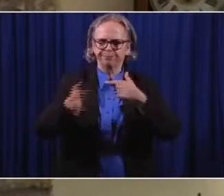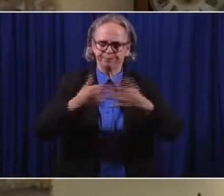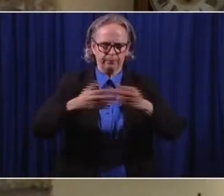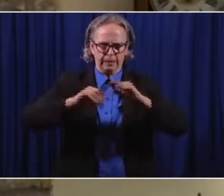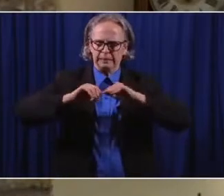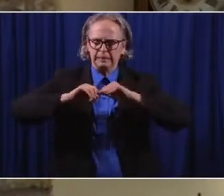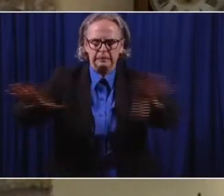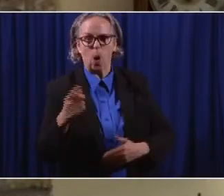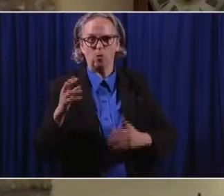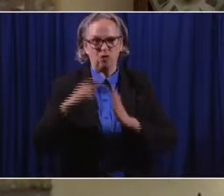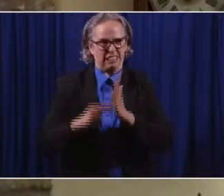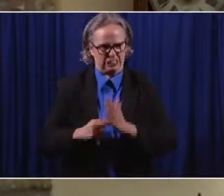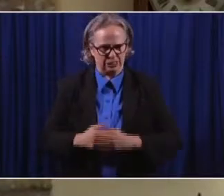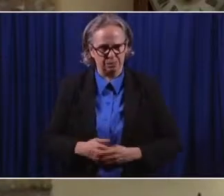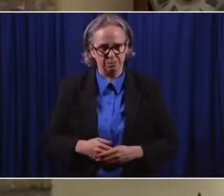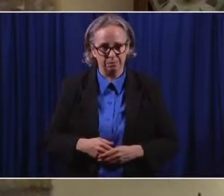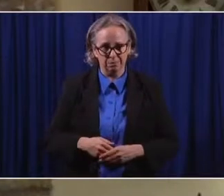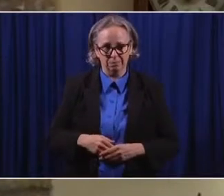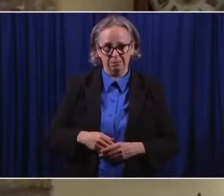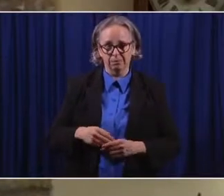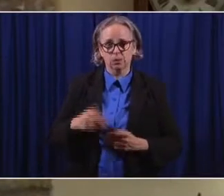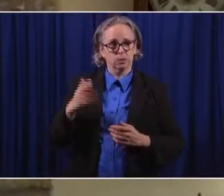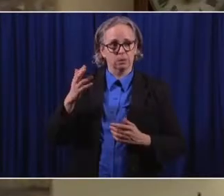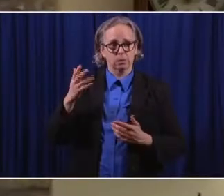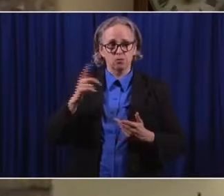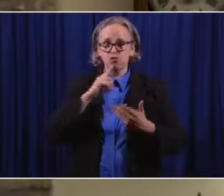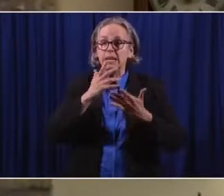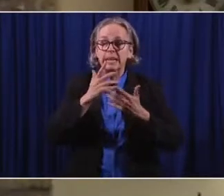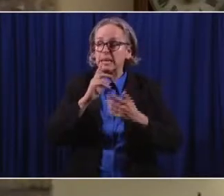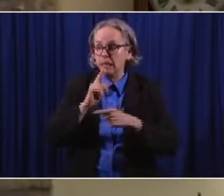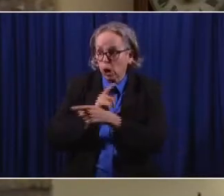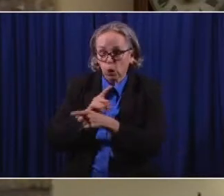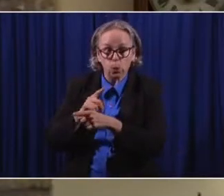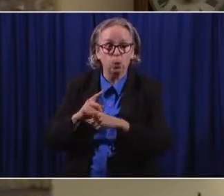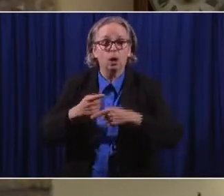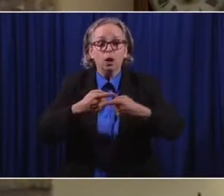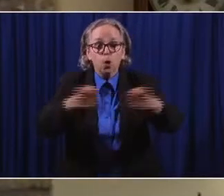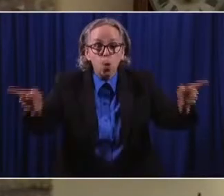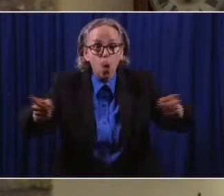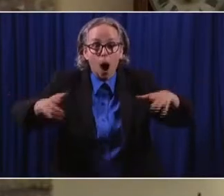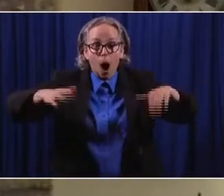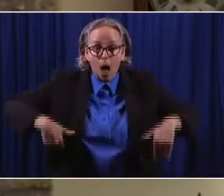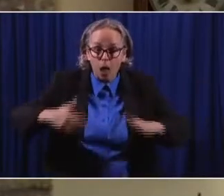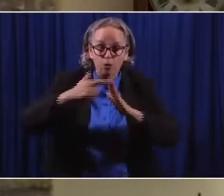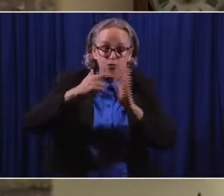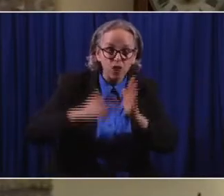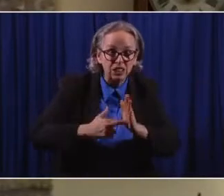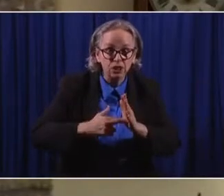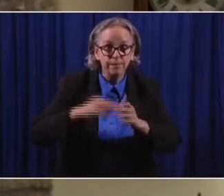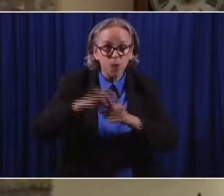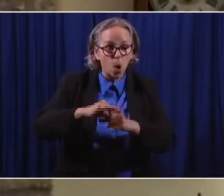that. Those all went out. You still have some time until